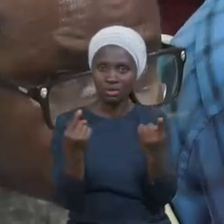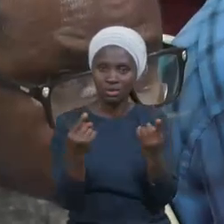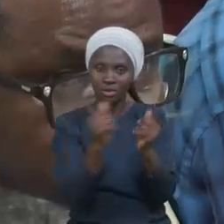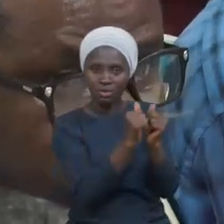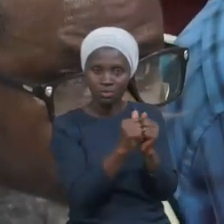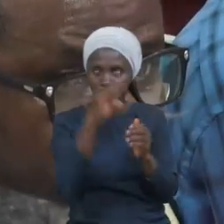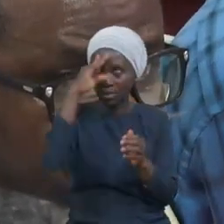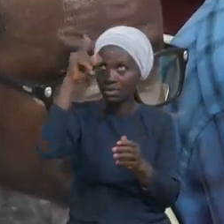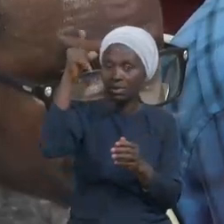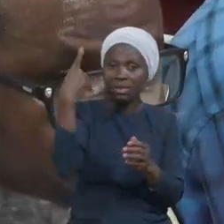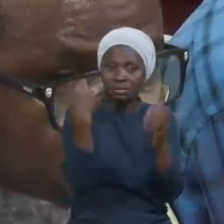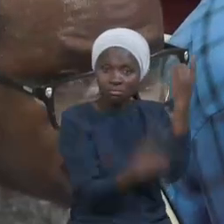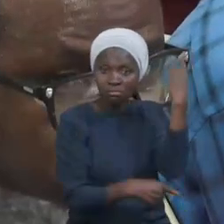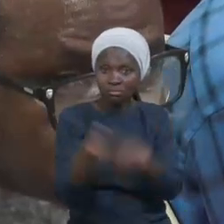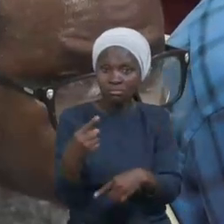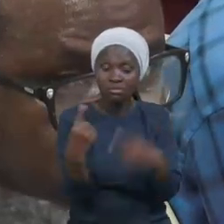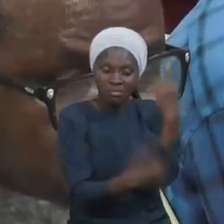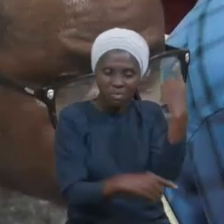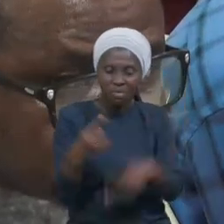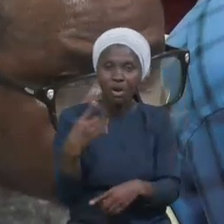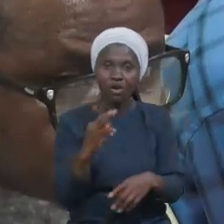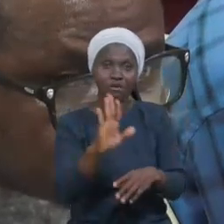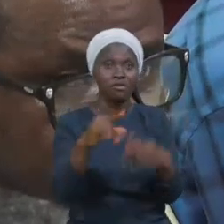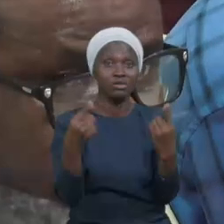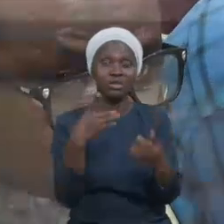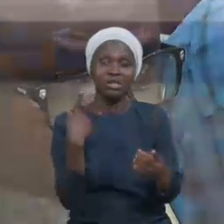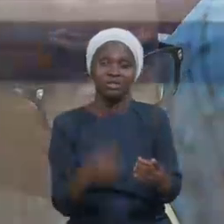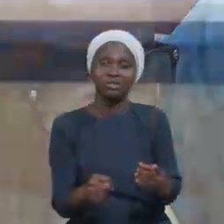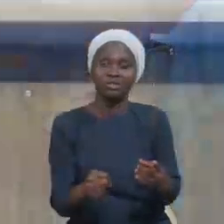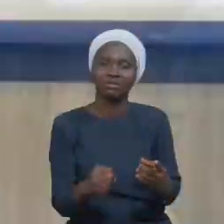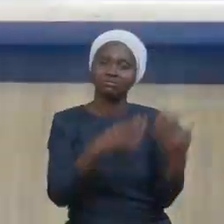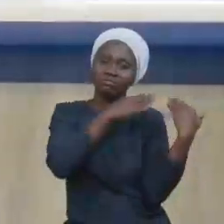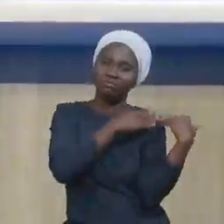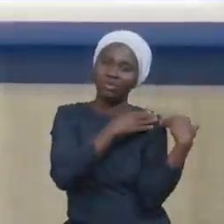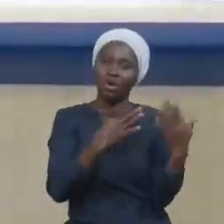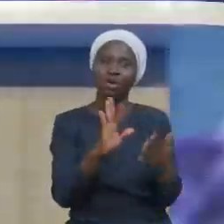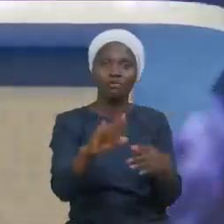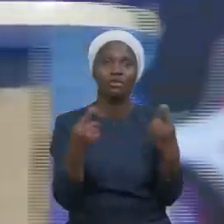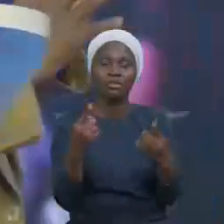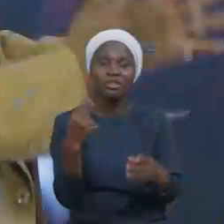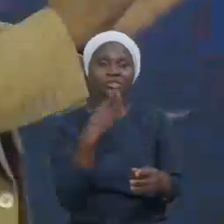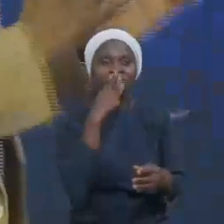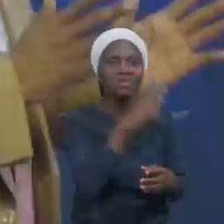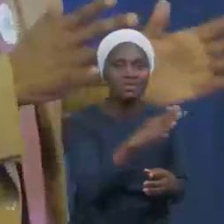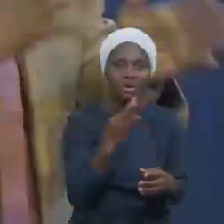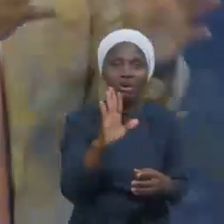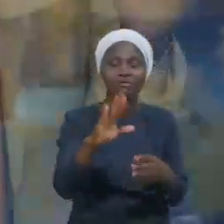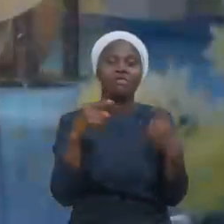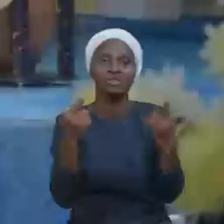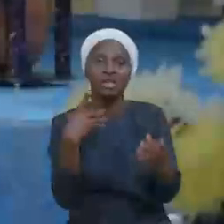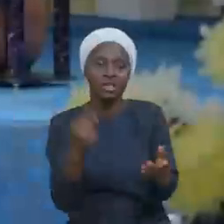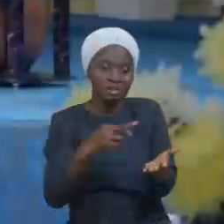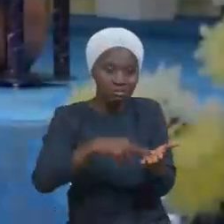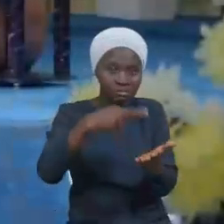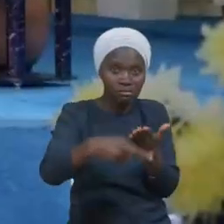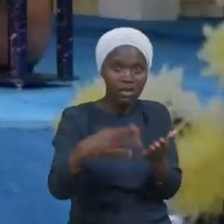punishment of your sin, the pressure of your sin, the evil of your sin, the consequence